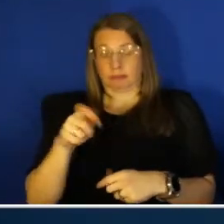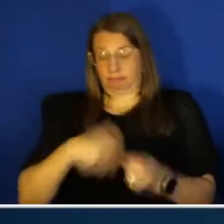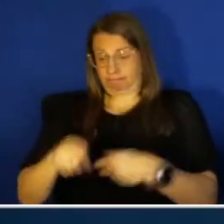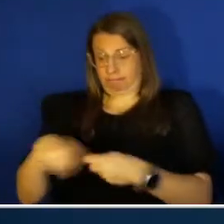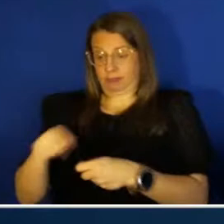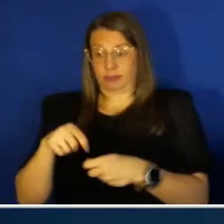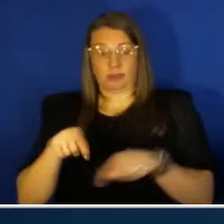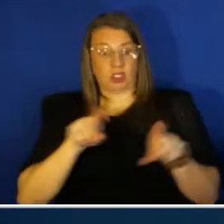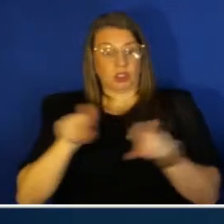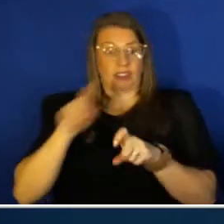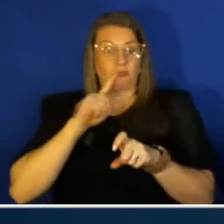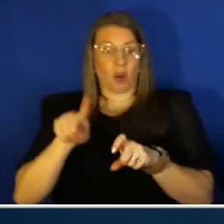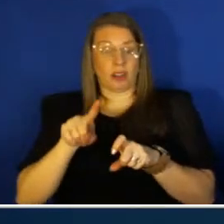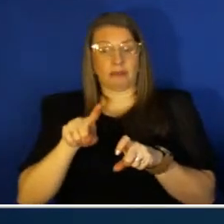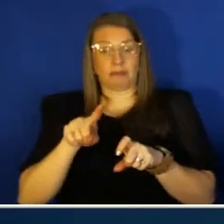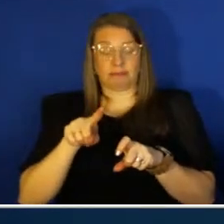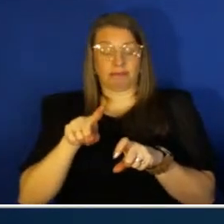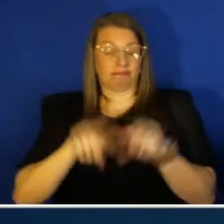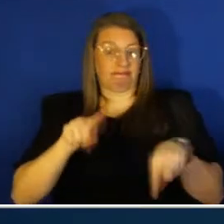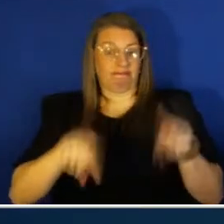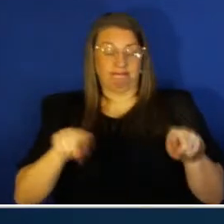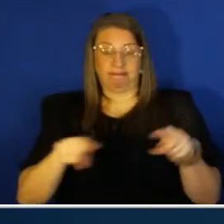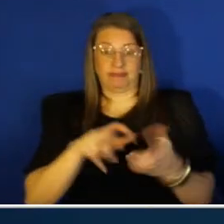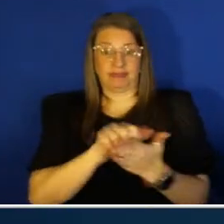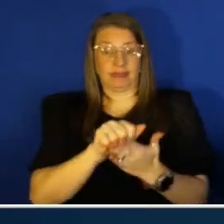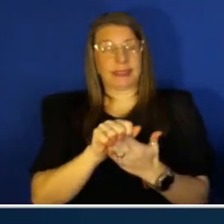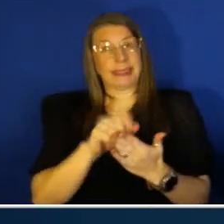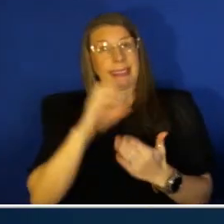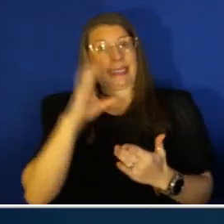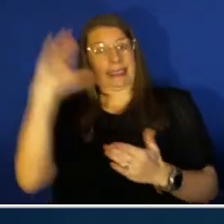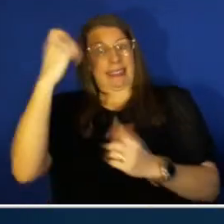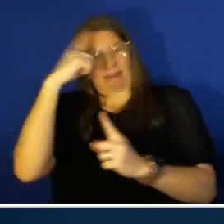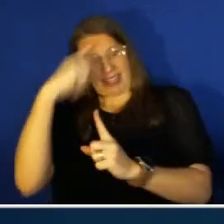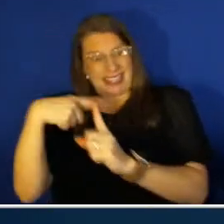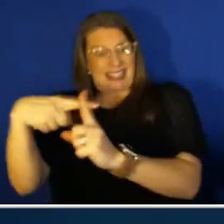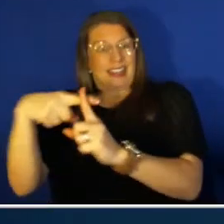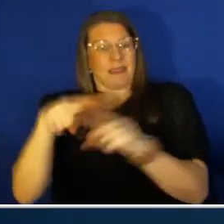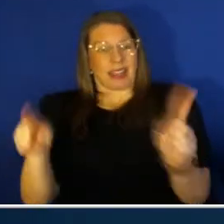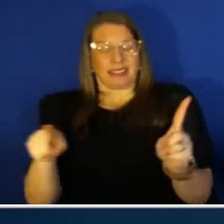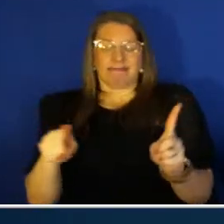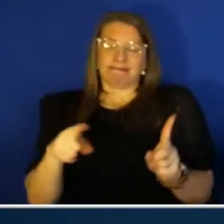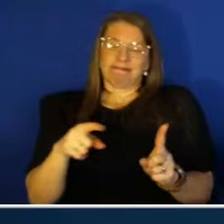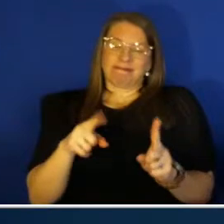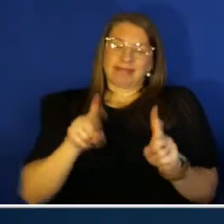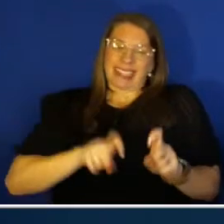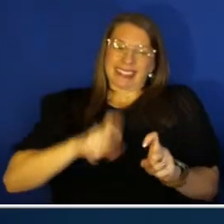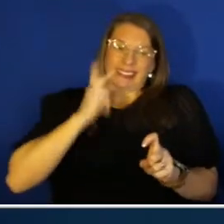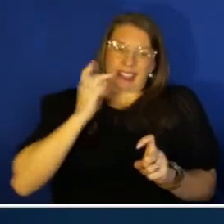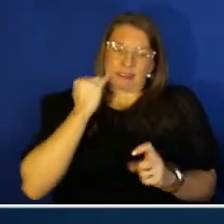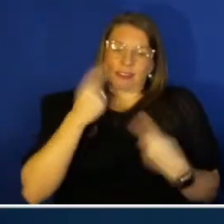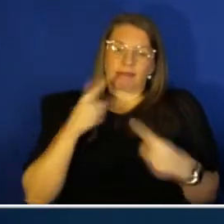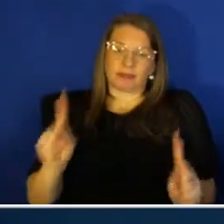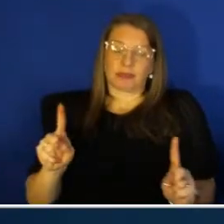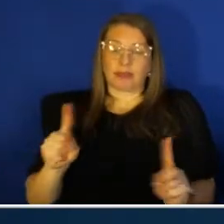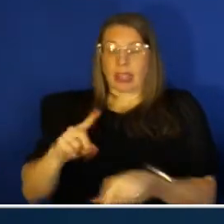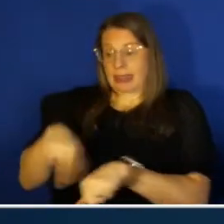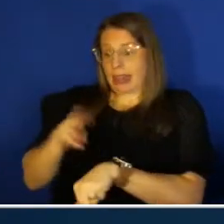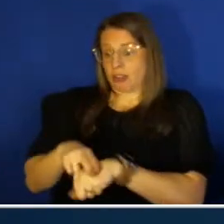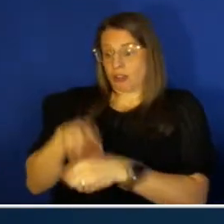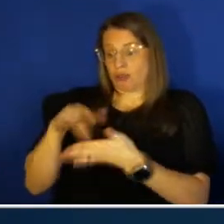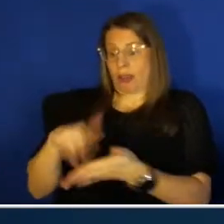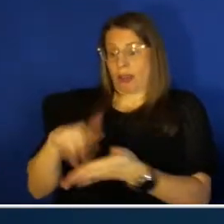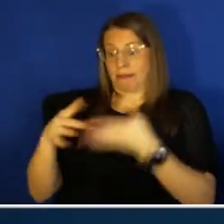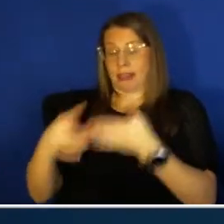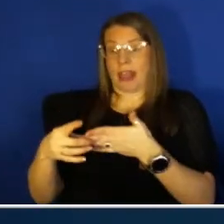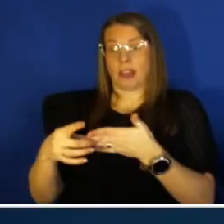mean, sounds promising, but we have to go through clinical trials to see whether it actually works. I recently led a national trial looking at survivorship issues.